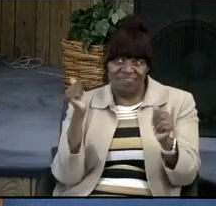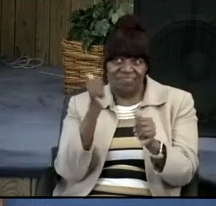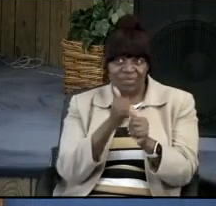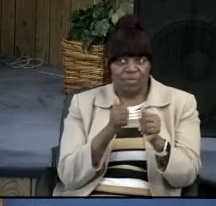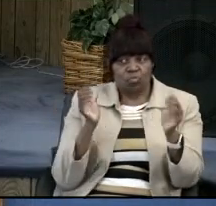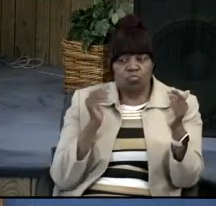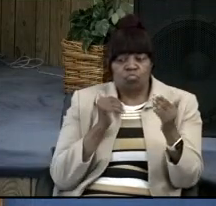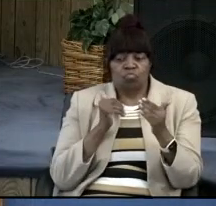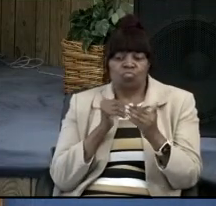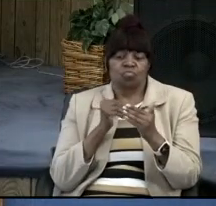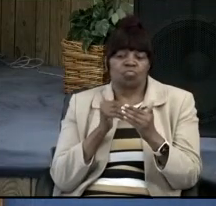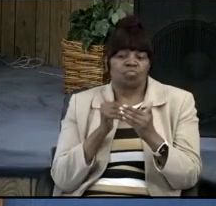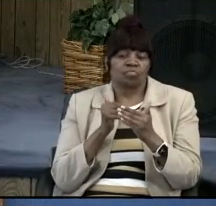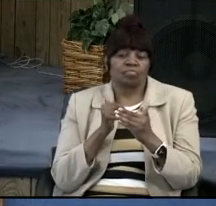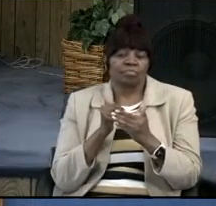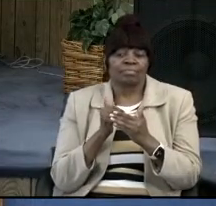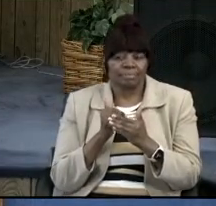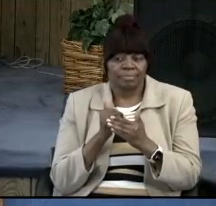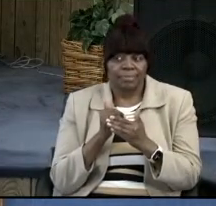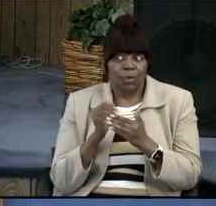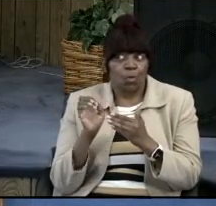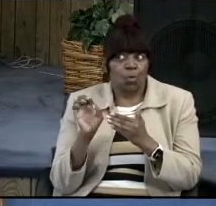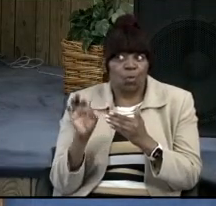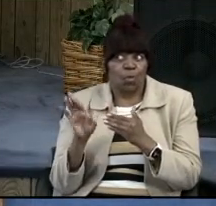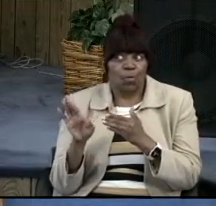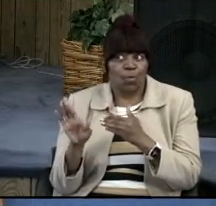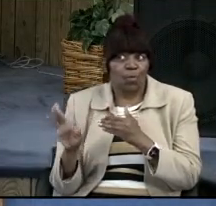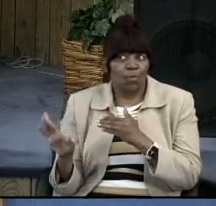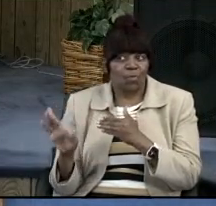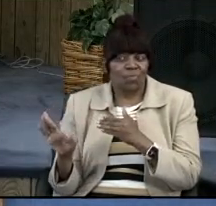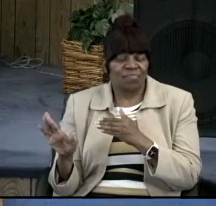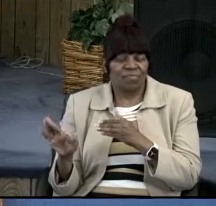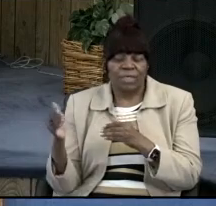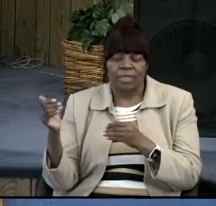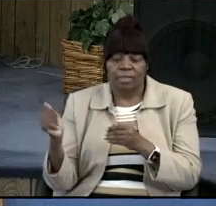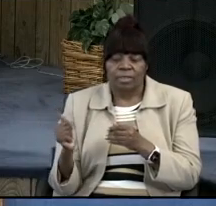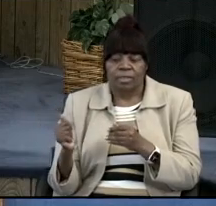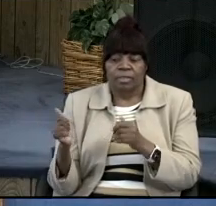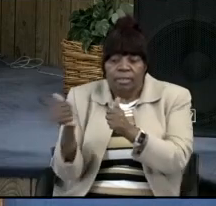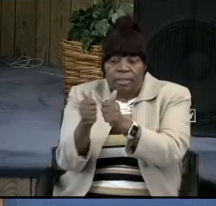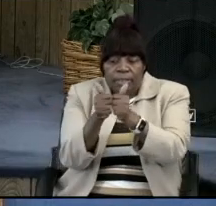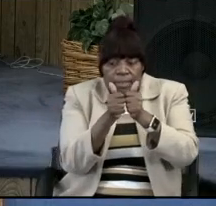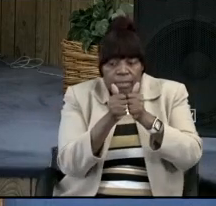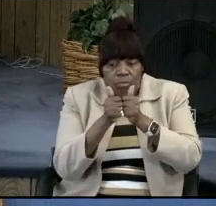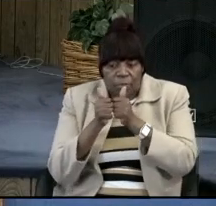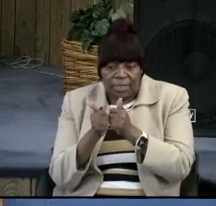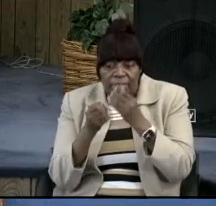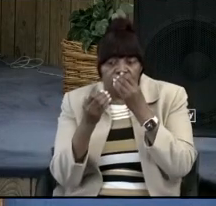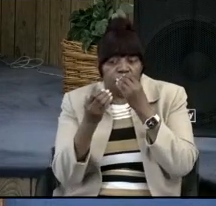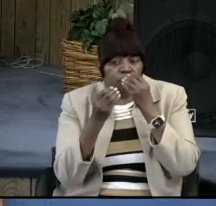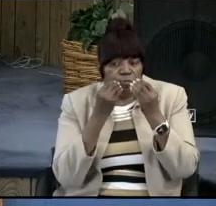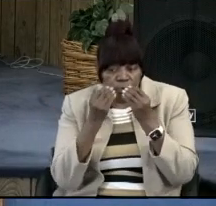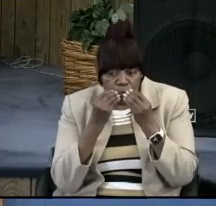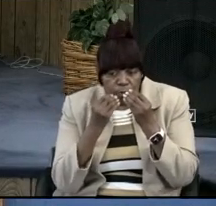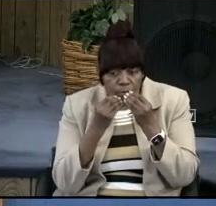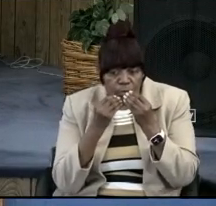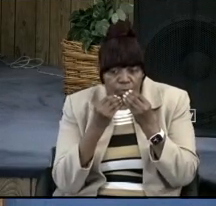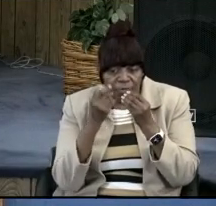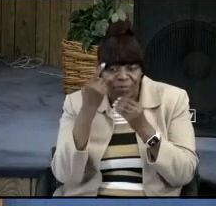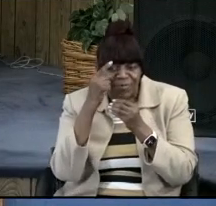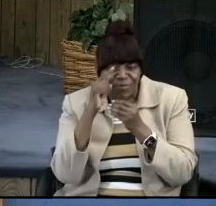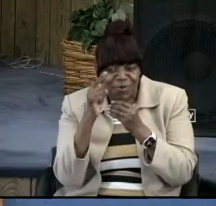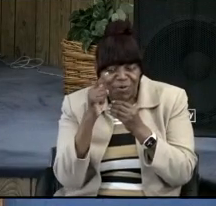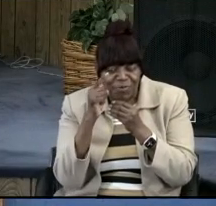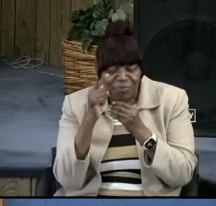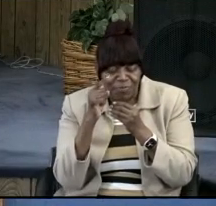Everybody get closer. Lord have mercy. And he combines the food, the